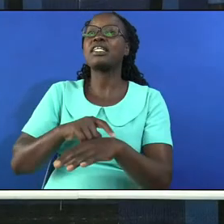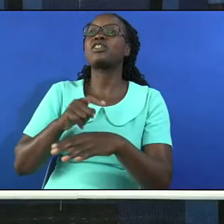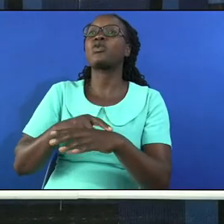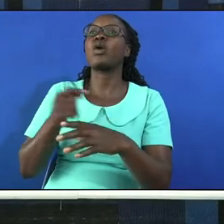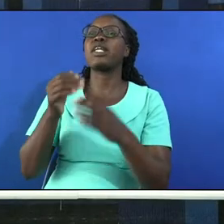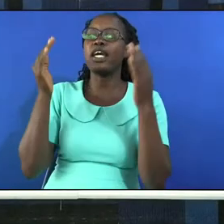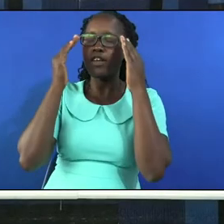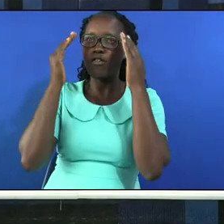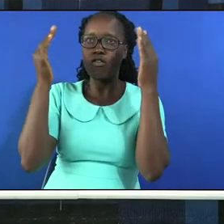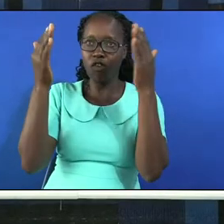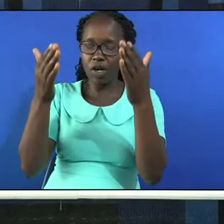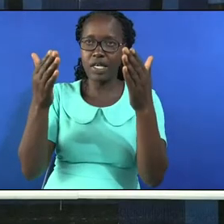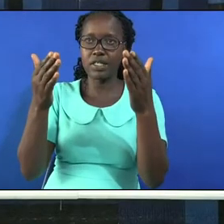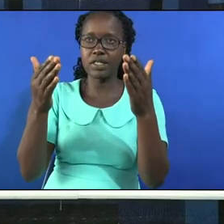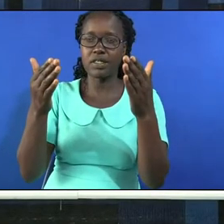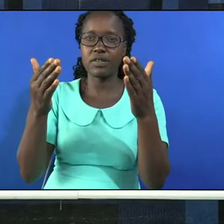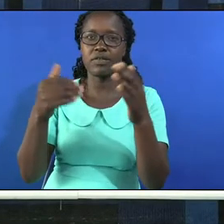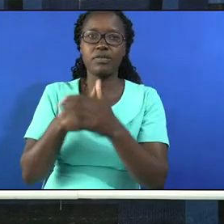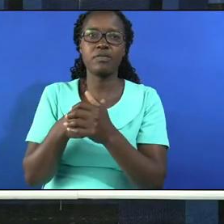and focused.